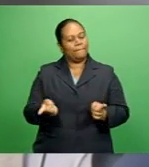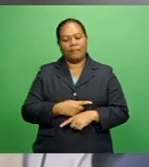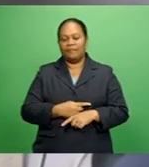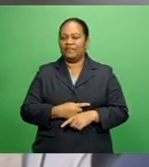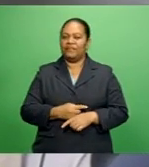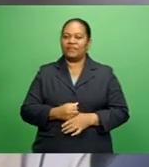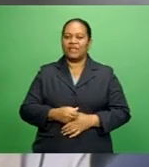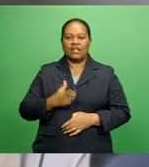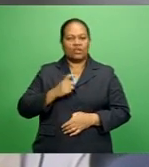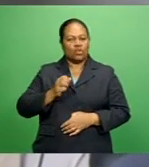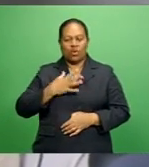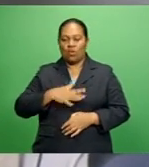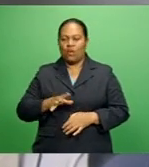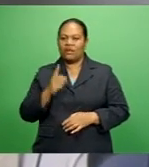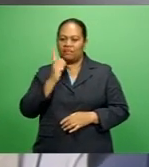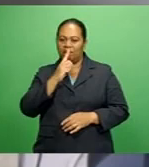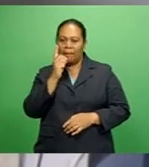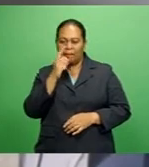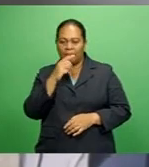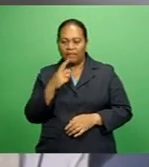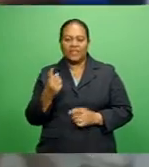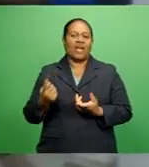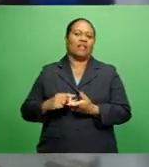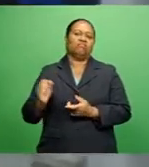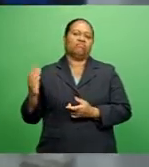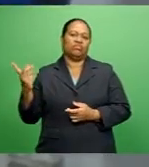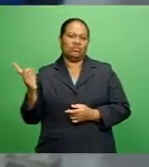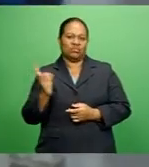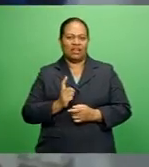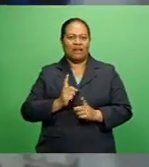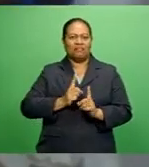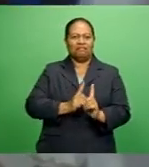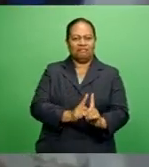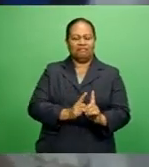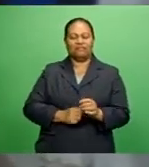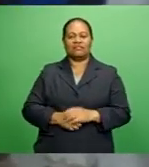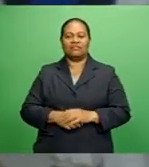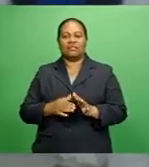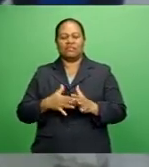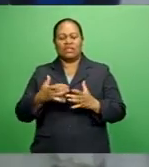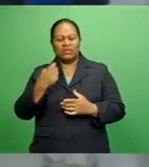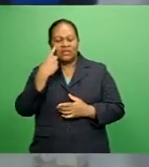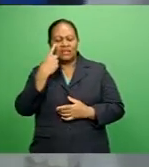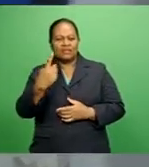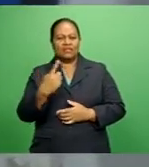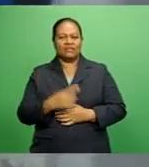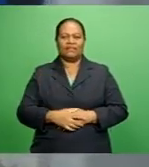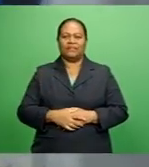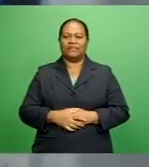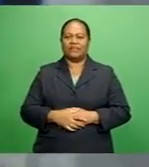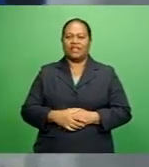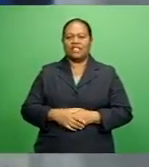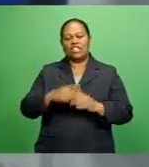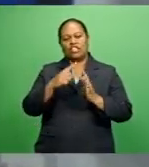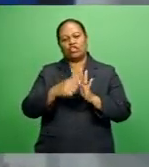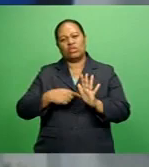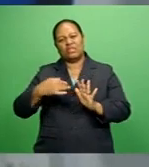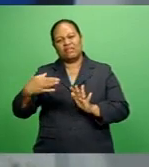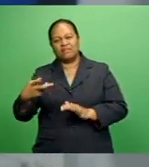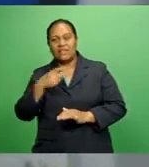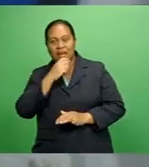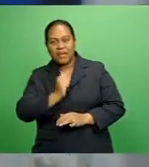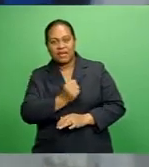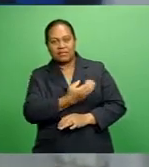getting anyone near to the person he fought a couple of years back. Also featuring in the cruiserweight category is Joseph Kwajo, who will